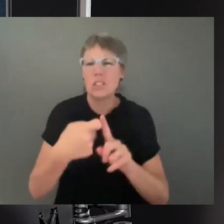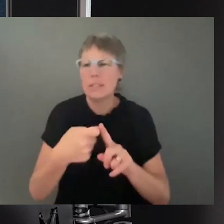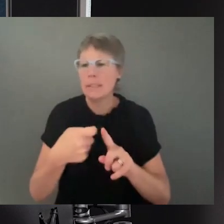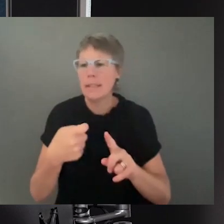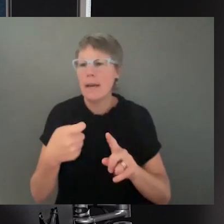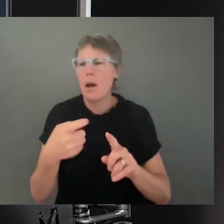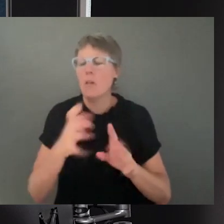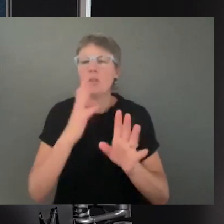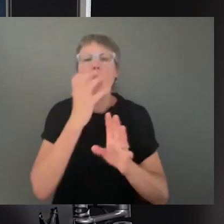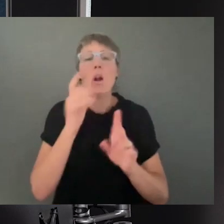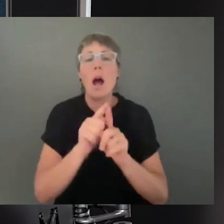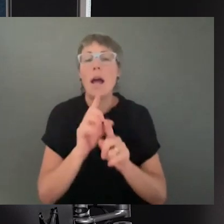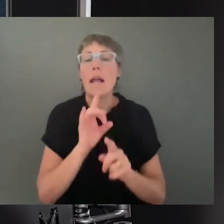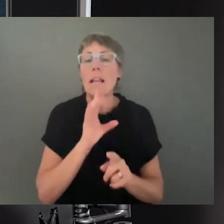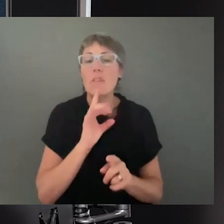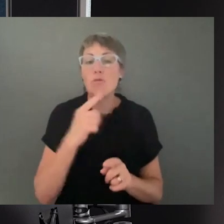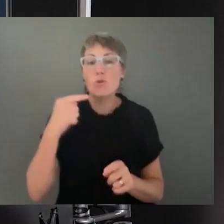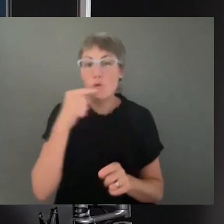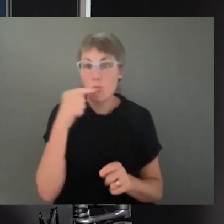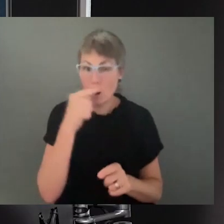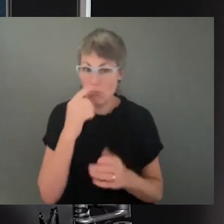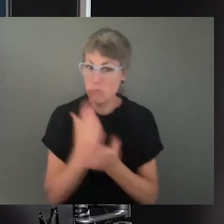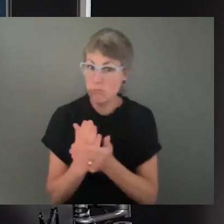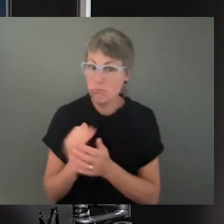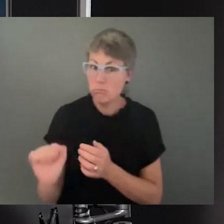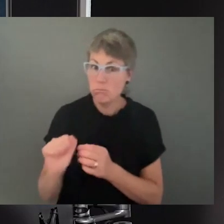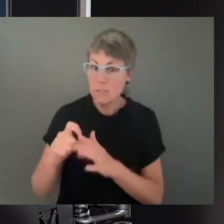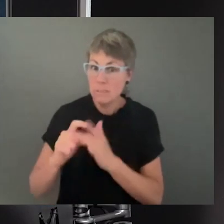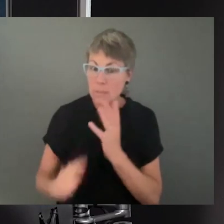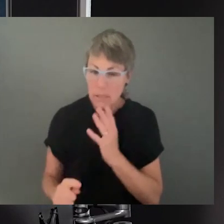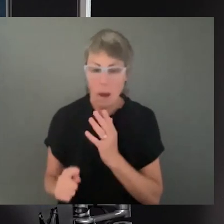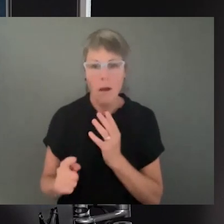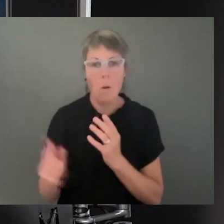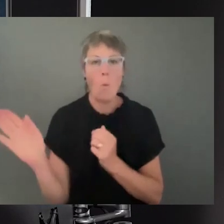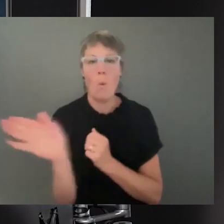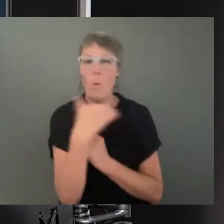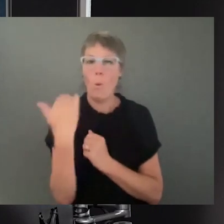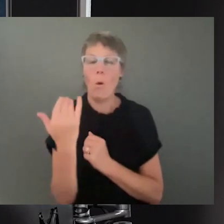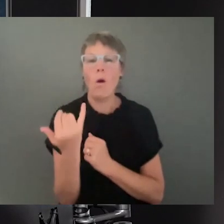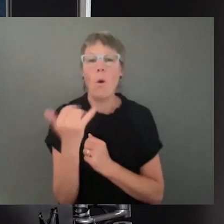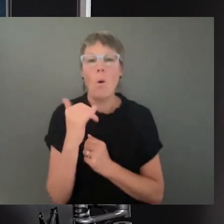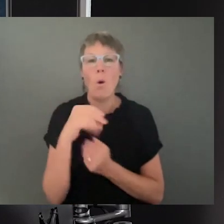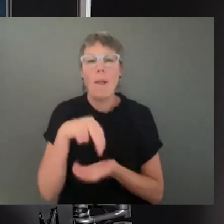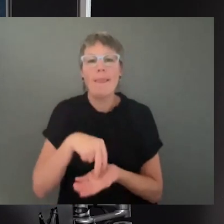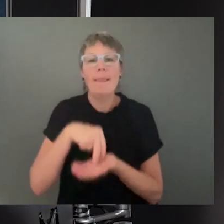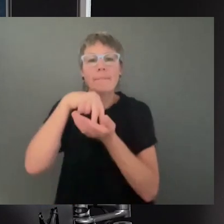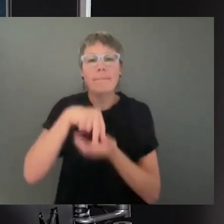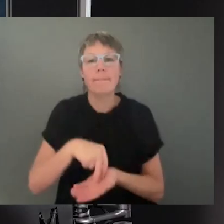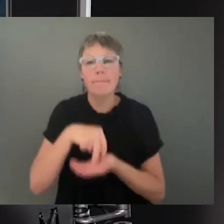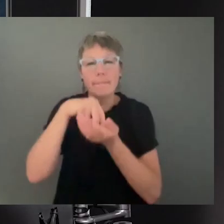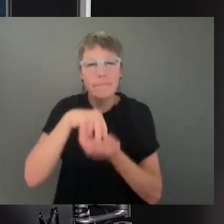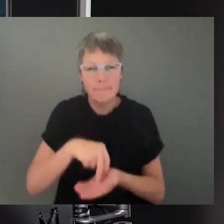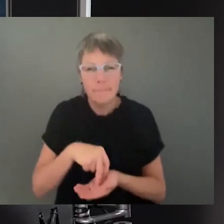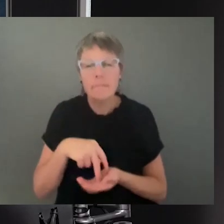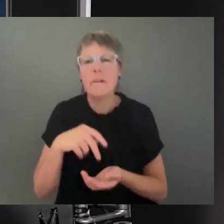kitchen, electric toothbrushes, elevators and lifts, high contrast signage so that you can read it as best